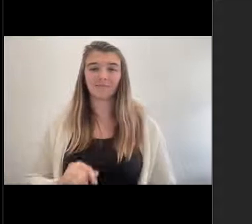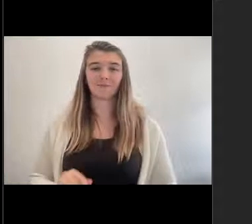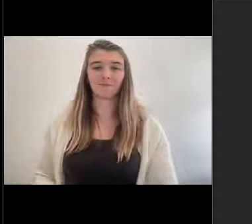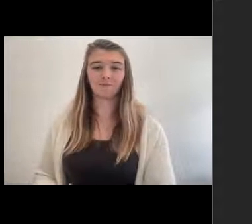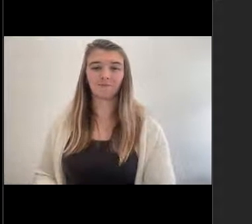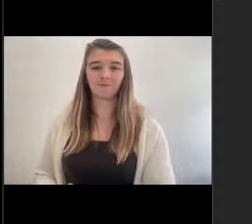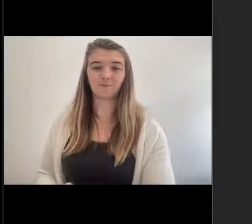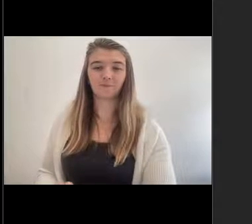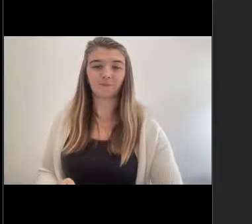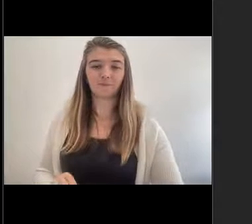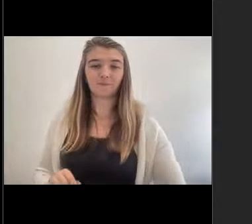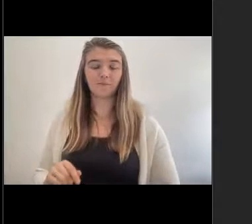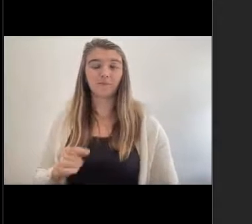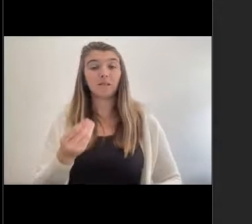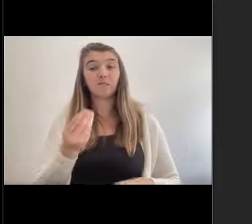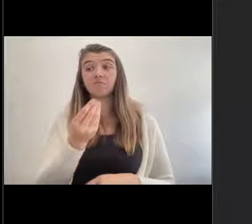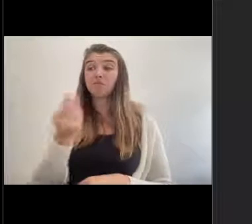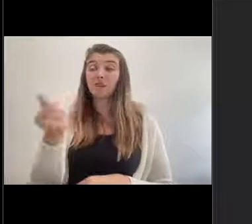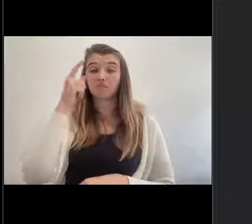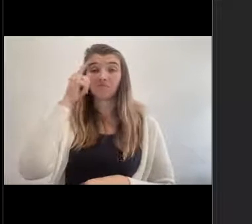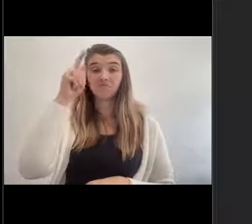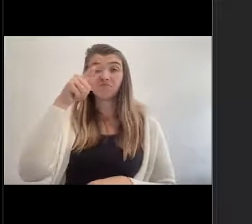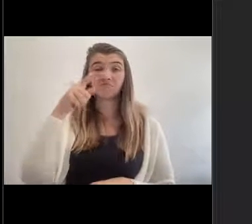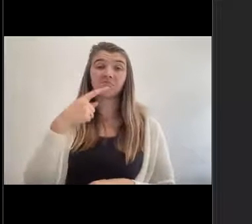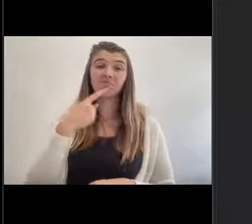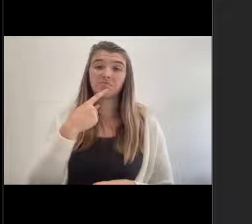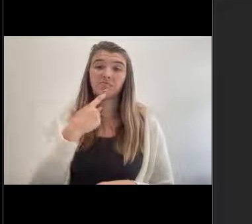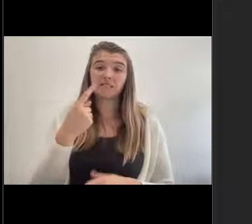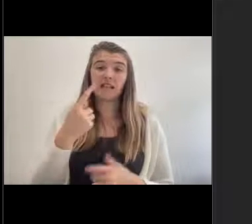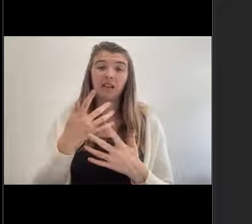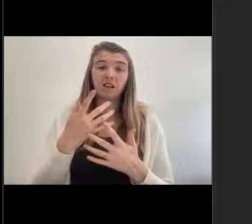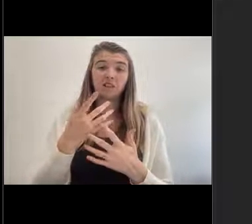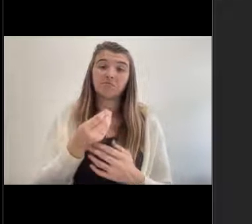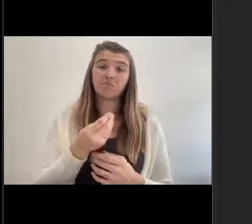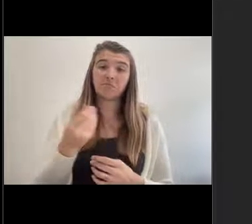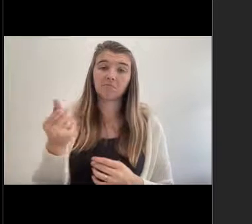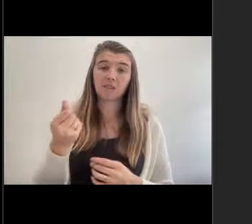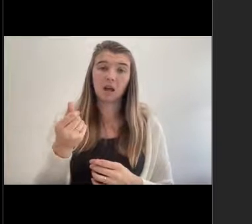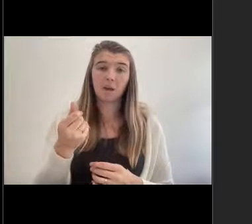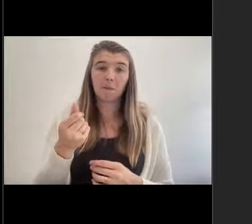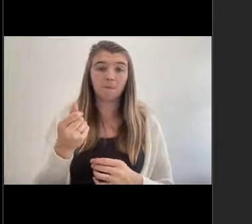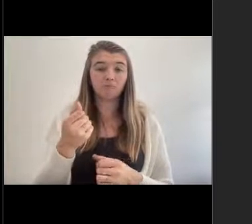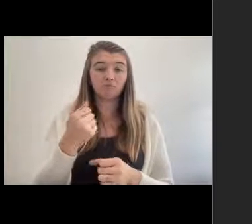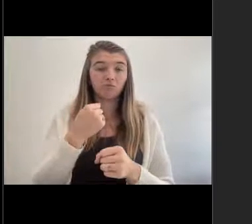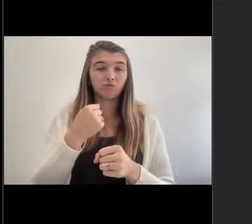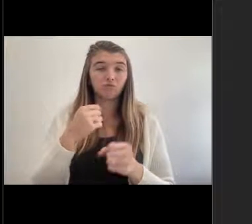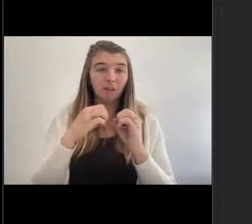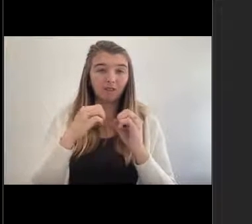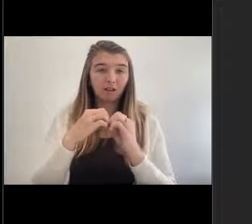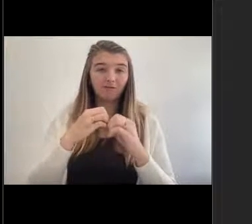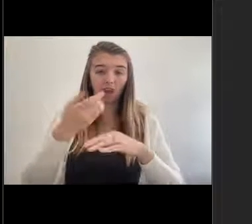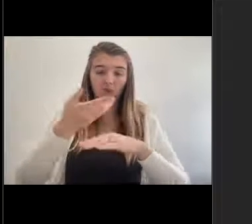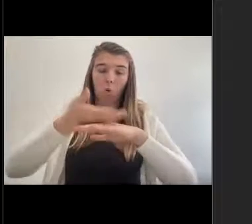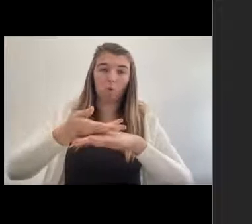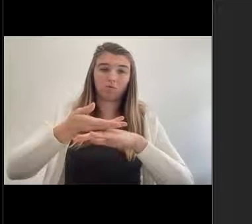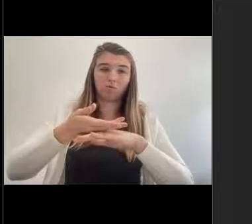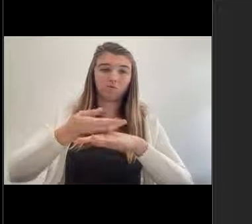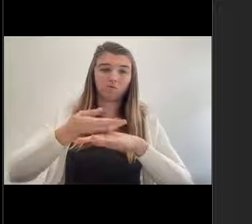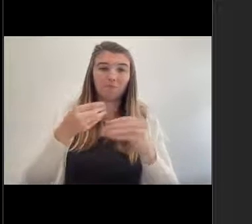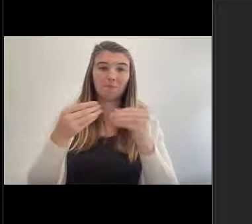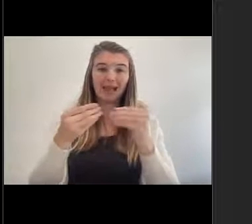been suggested that they're just surfing on the plastics, or they're just kind of being taken along for the ride, that they're pathogenic and they may be traveling